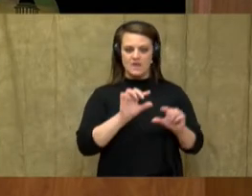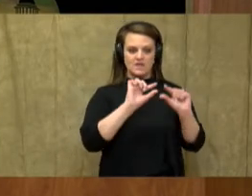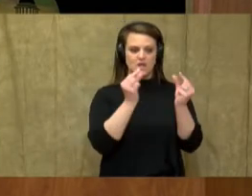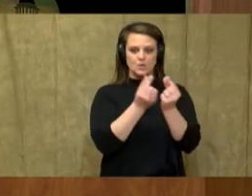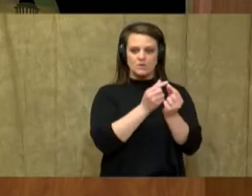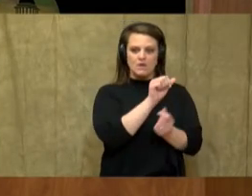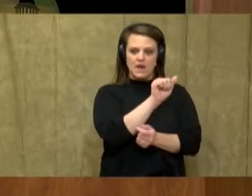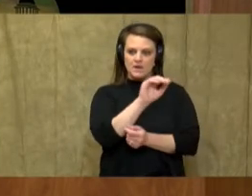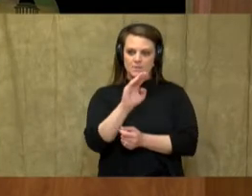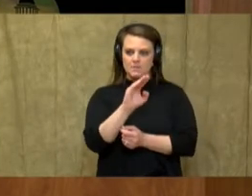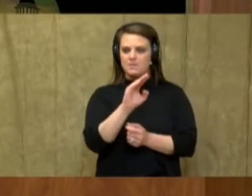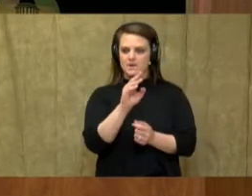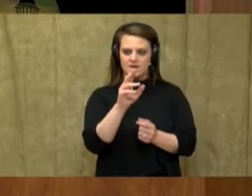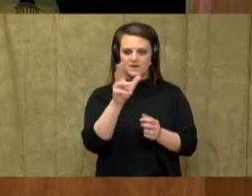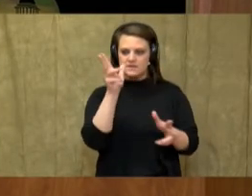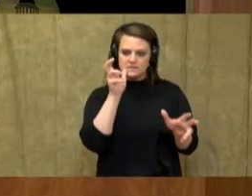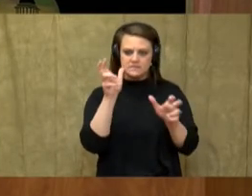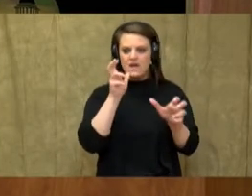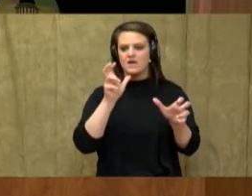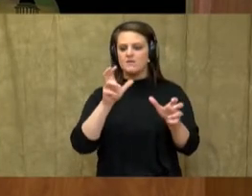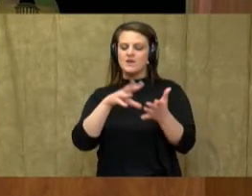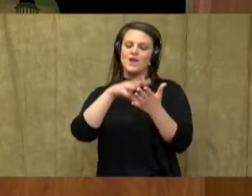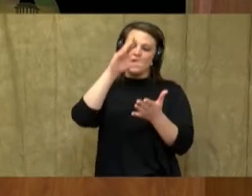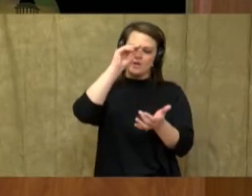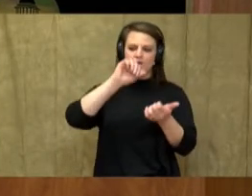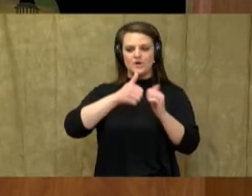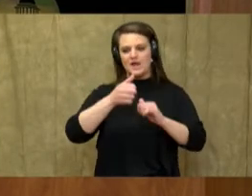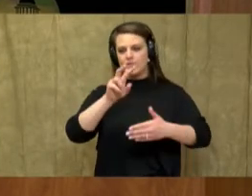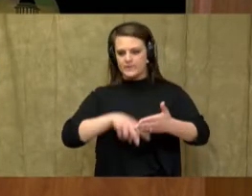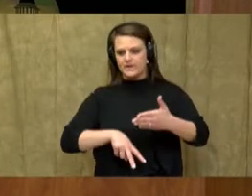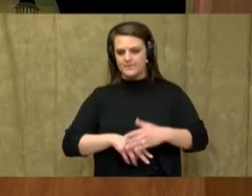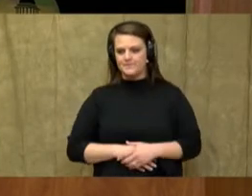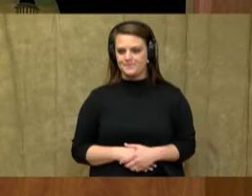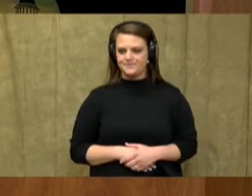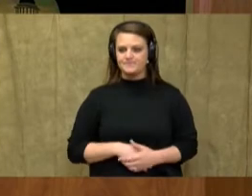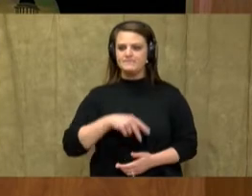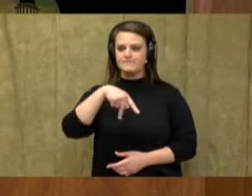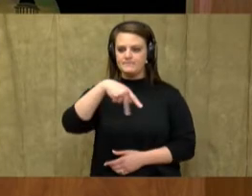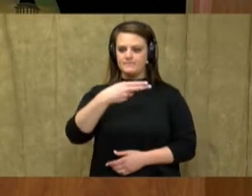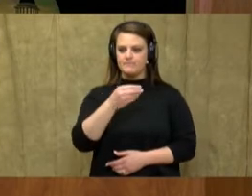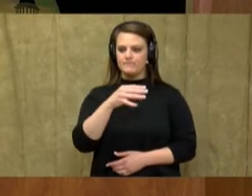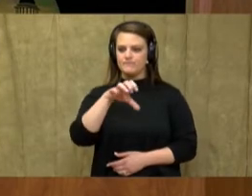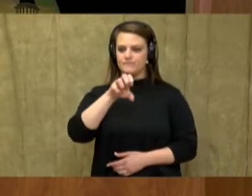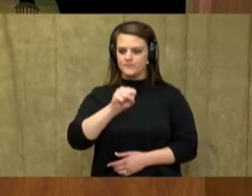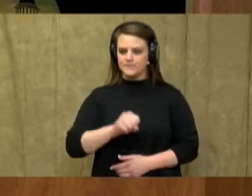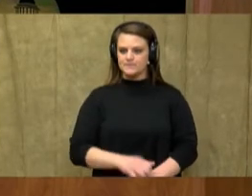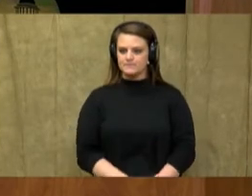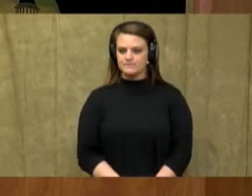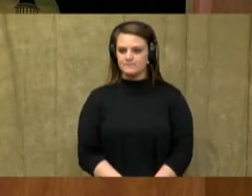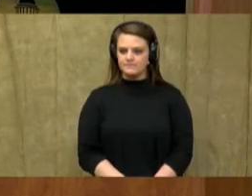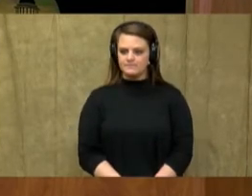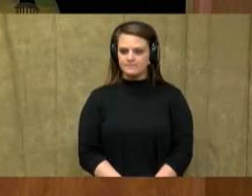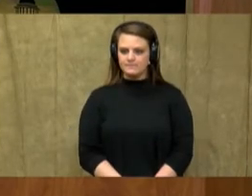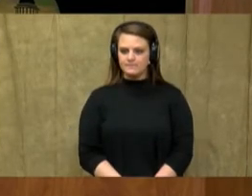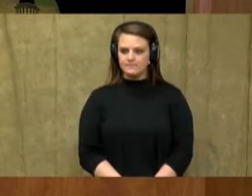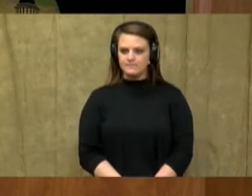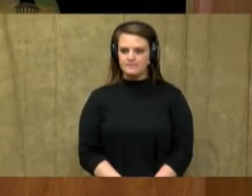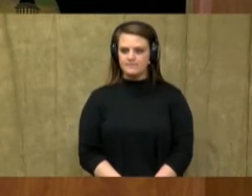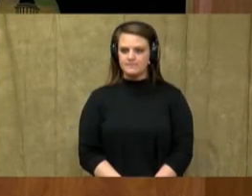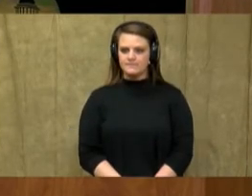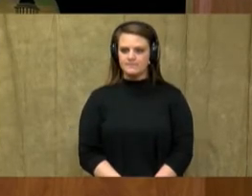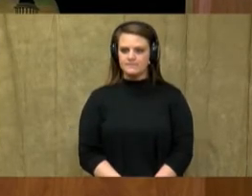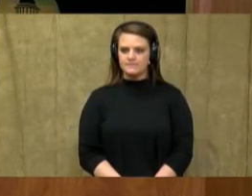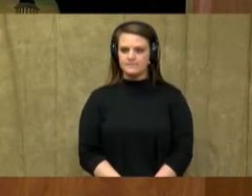sounds they made. And that's how we learned how to read. So, phonics. Very good. Okay? Now, let's look